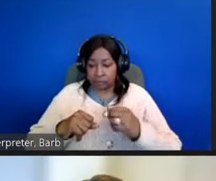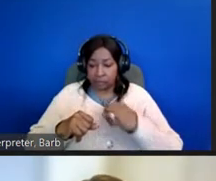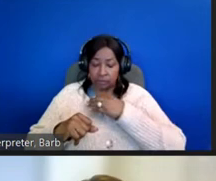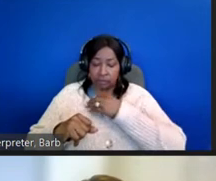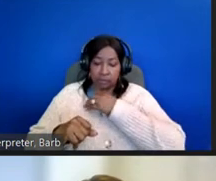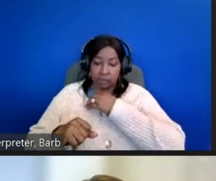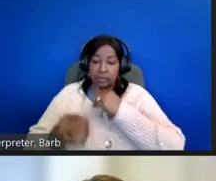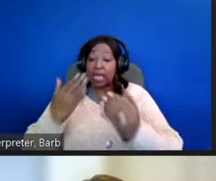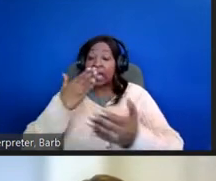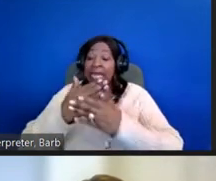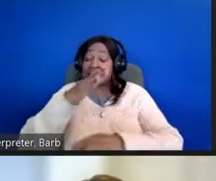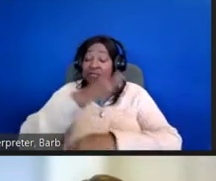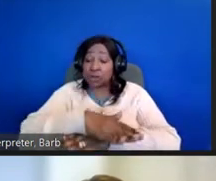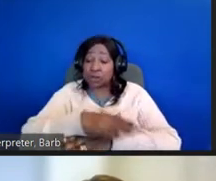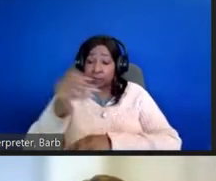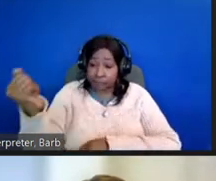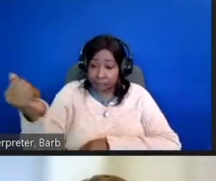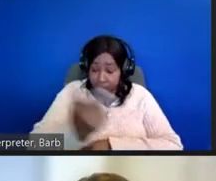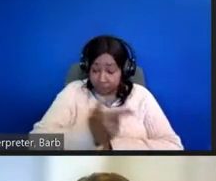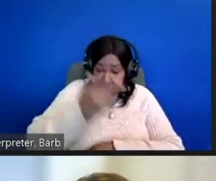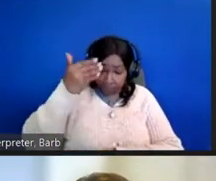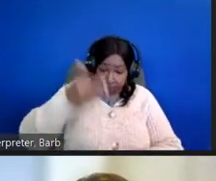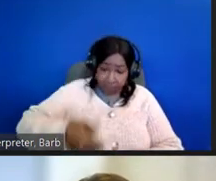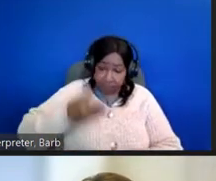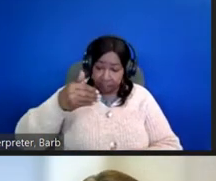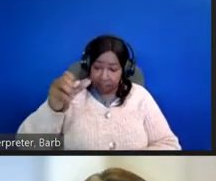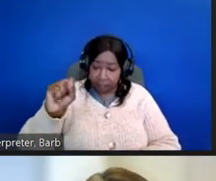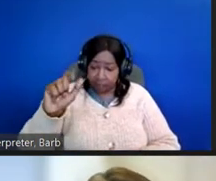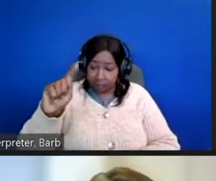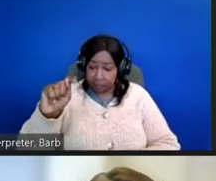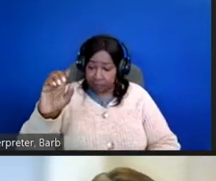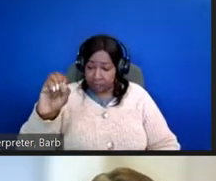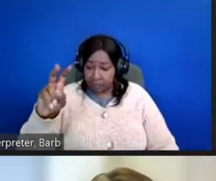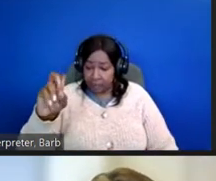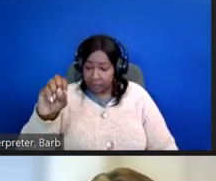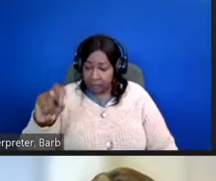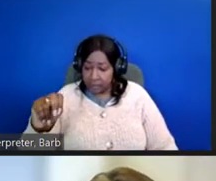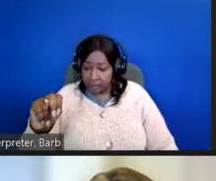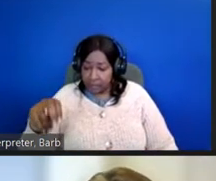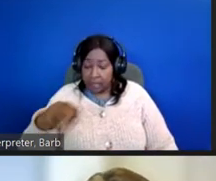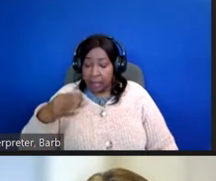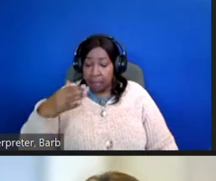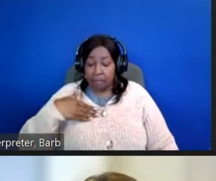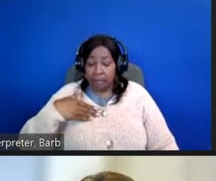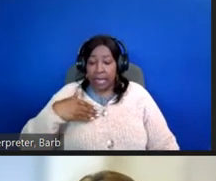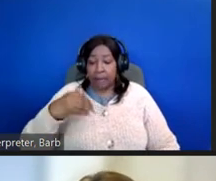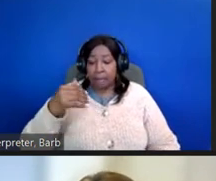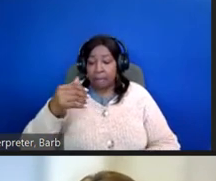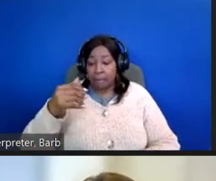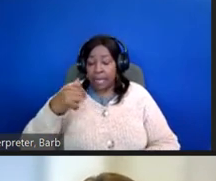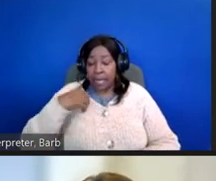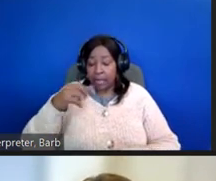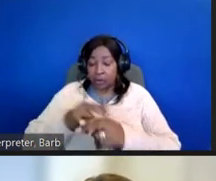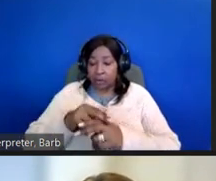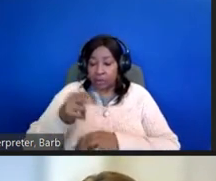Good afternoon, everybody. My name is Stephen Mascheri. My pronouns are he, him. I am